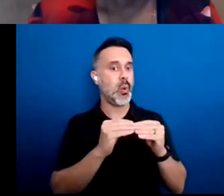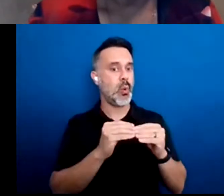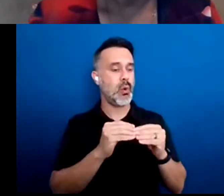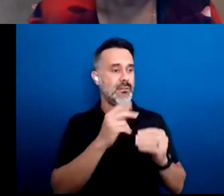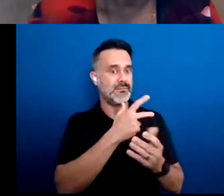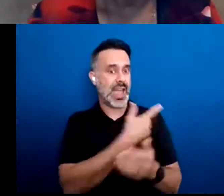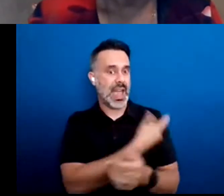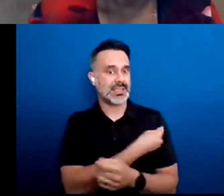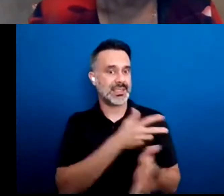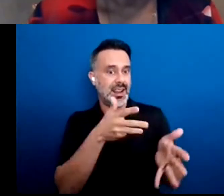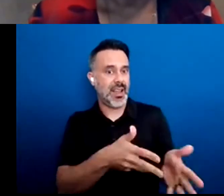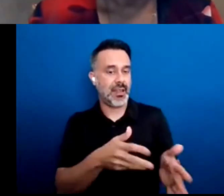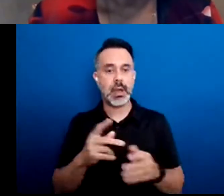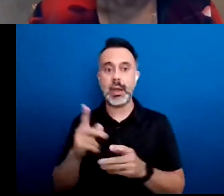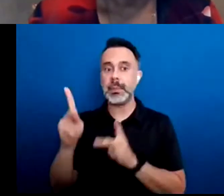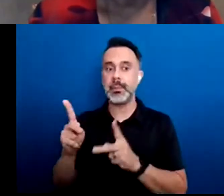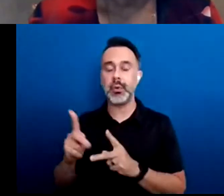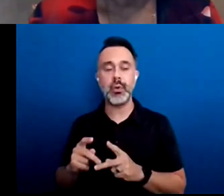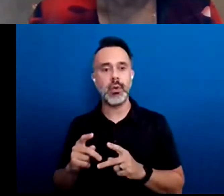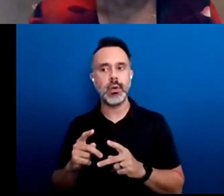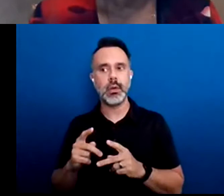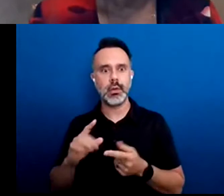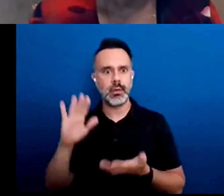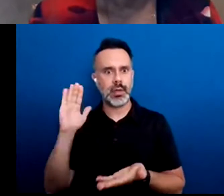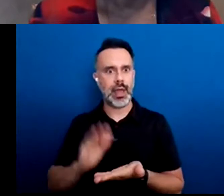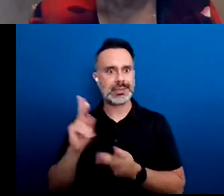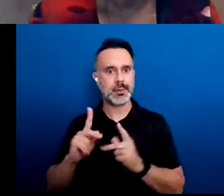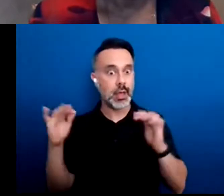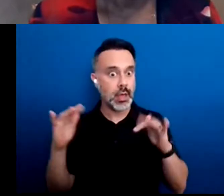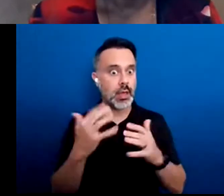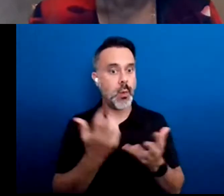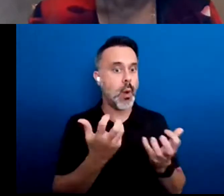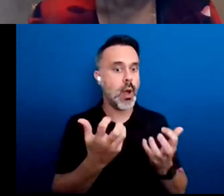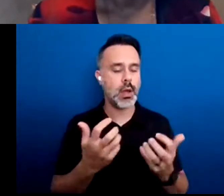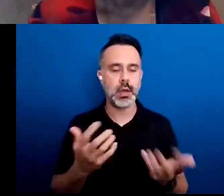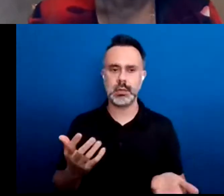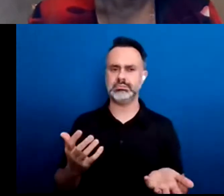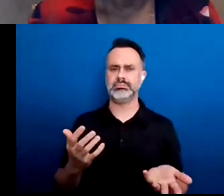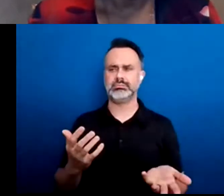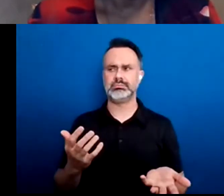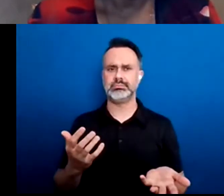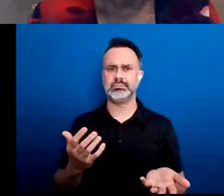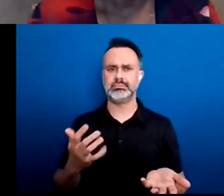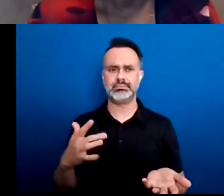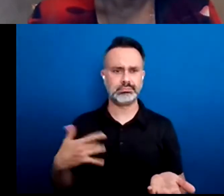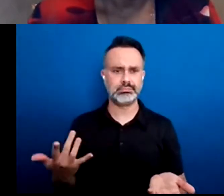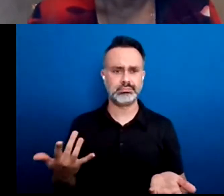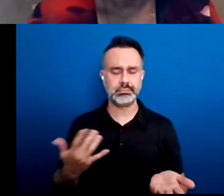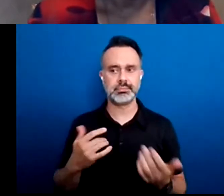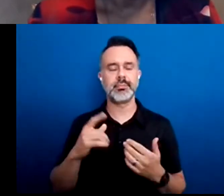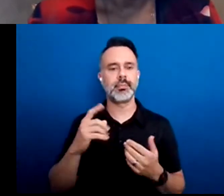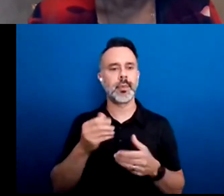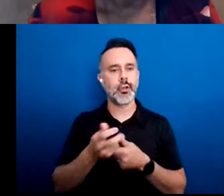that is a little bit disheartening when we understand what percentage of people have actually been vaccinated.